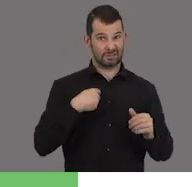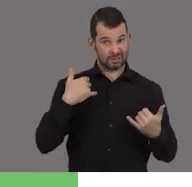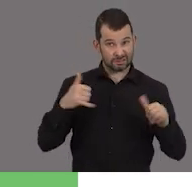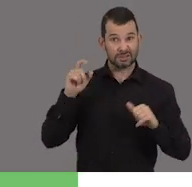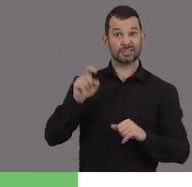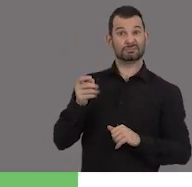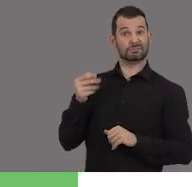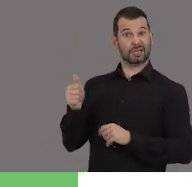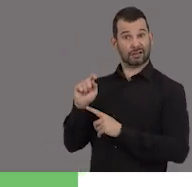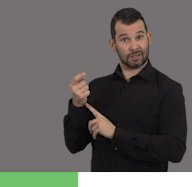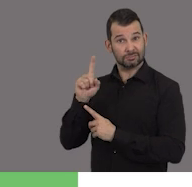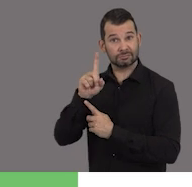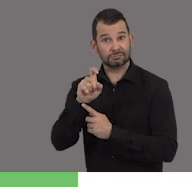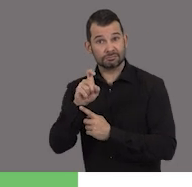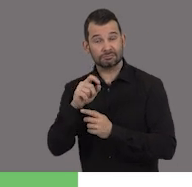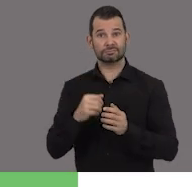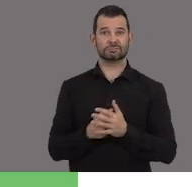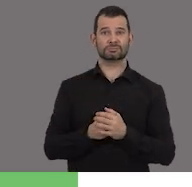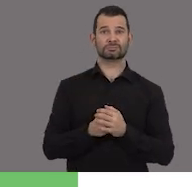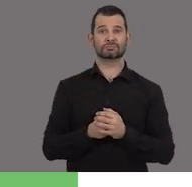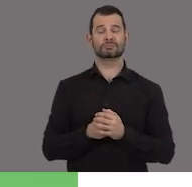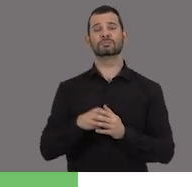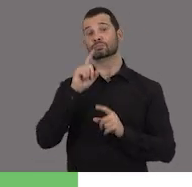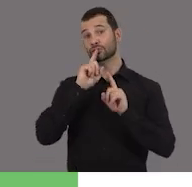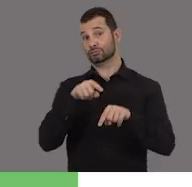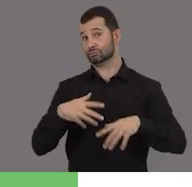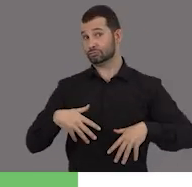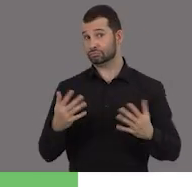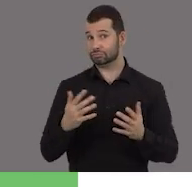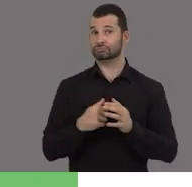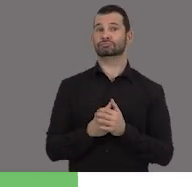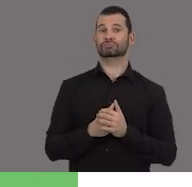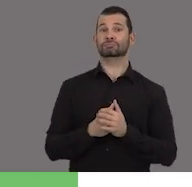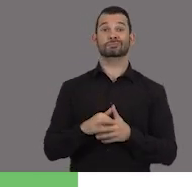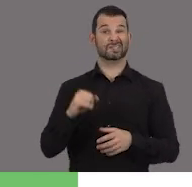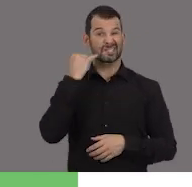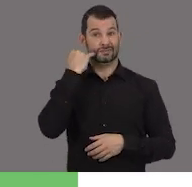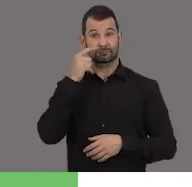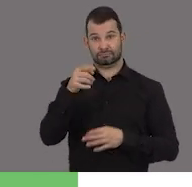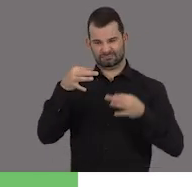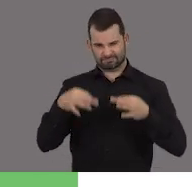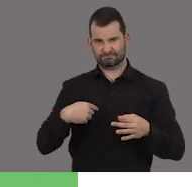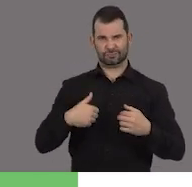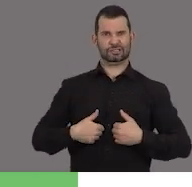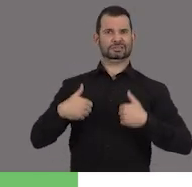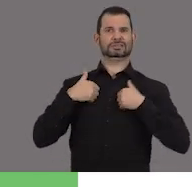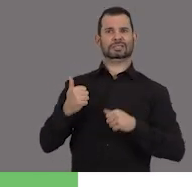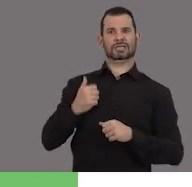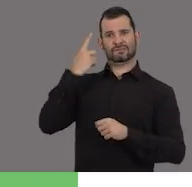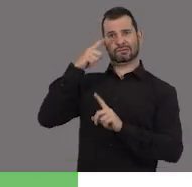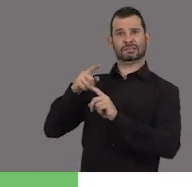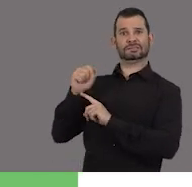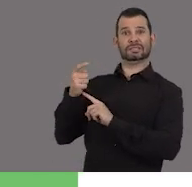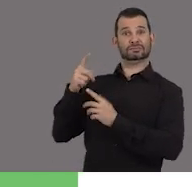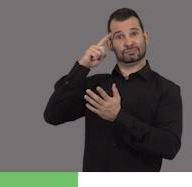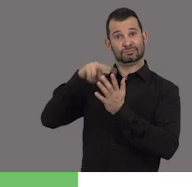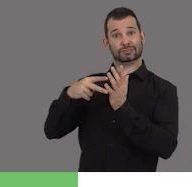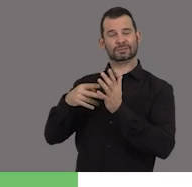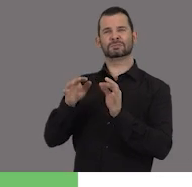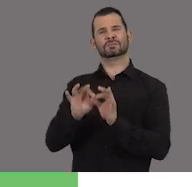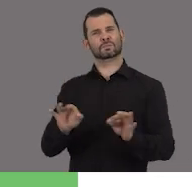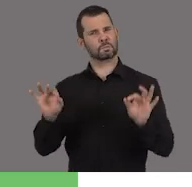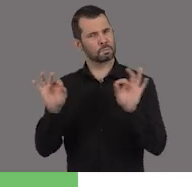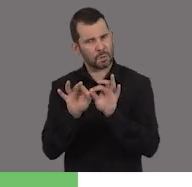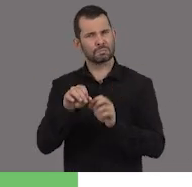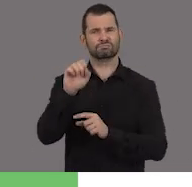income. Do I need to do my taxes? The answer is, if you determine you're a resident of Canada